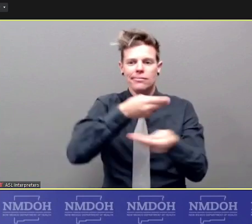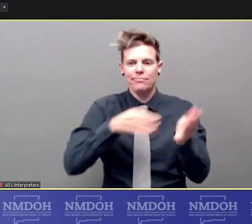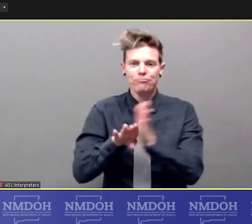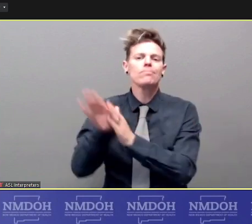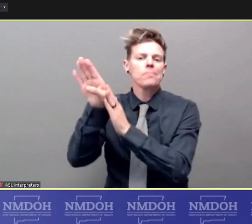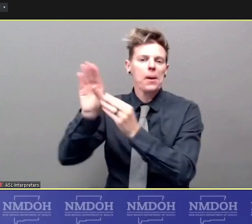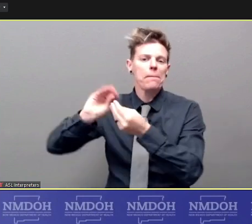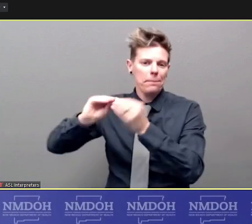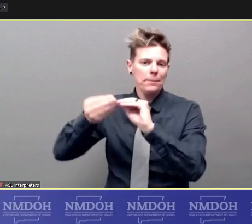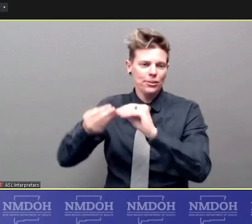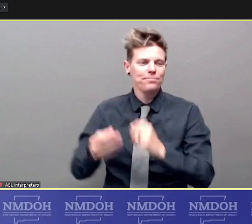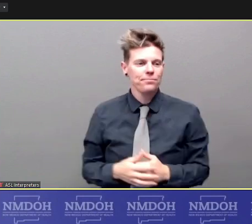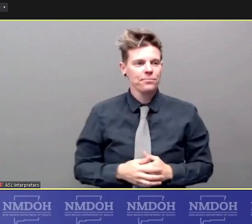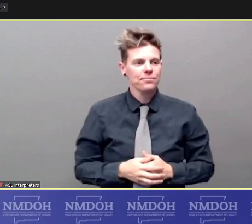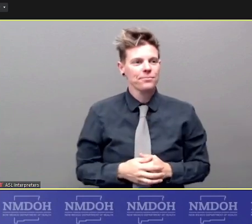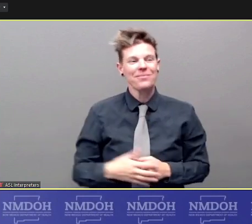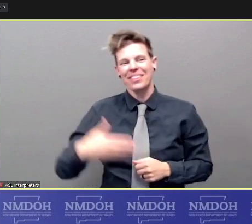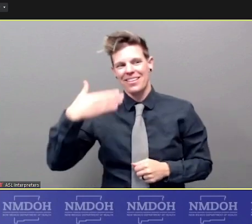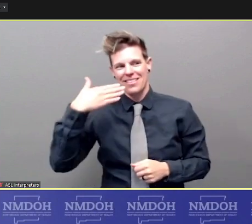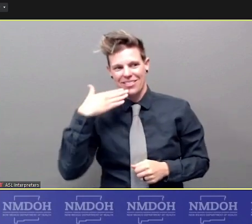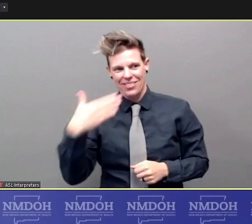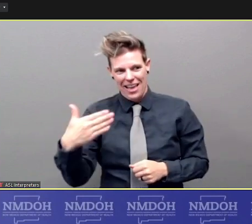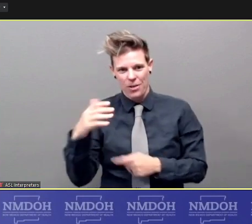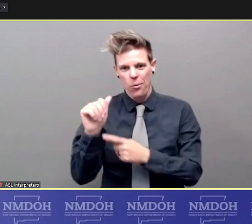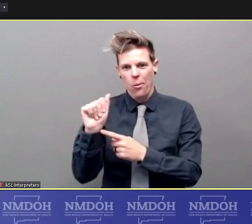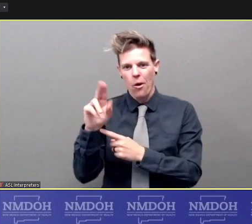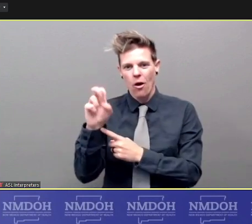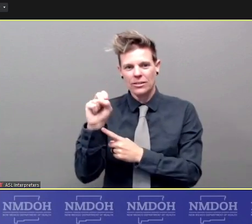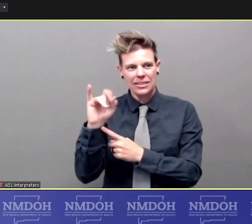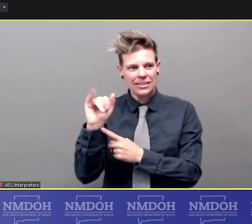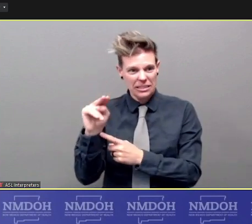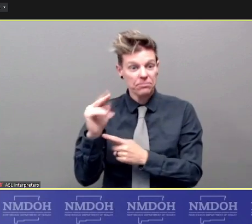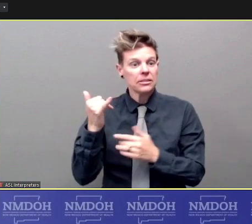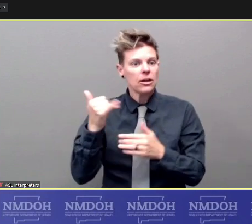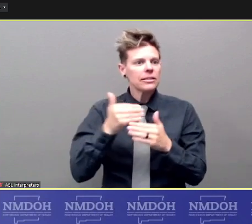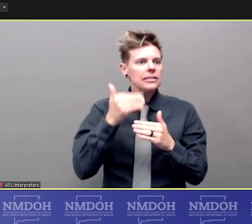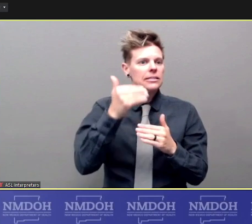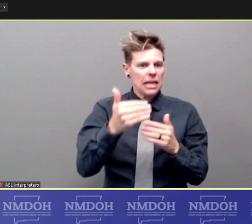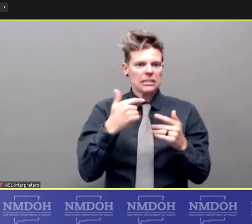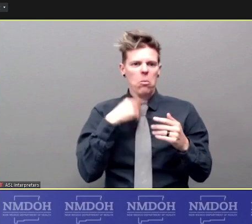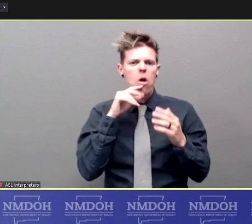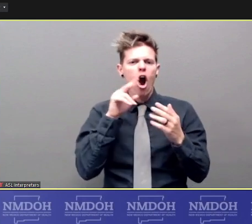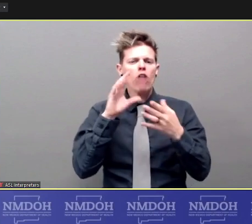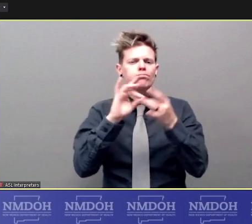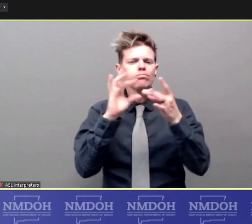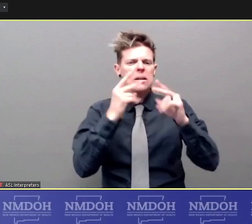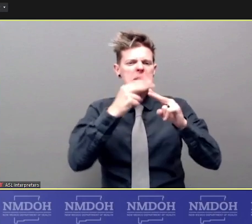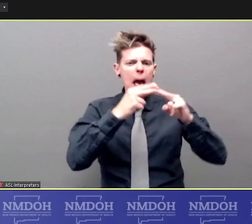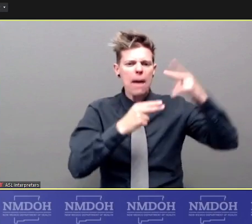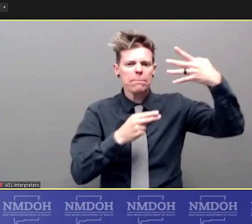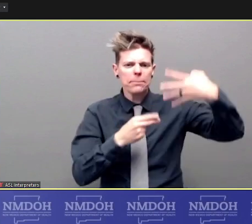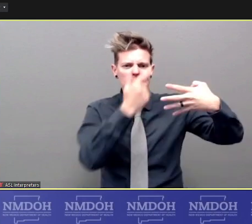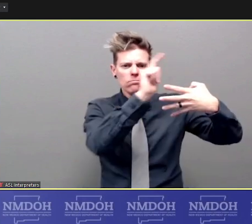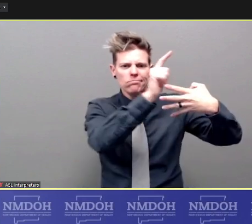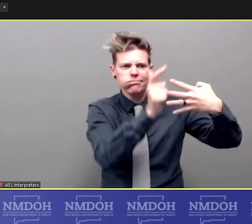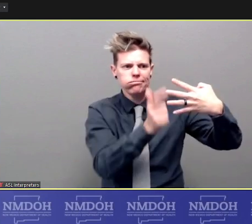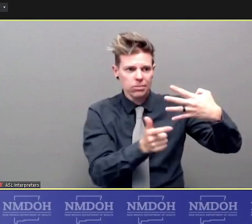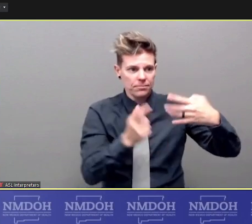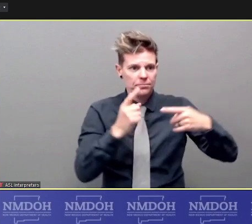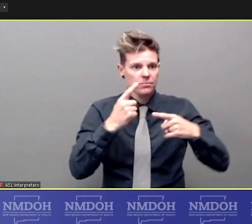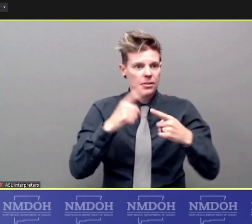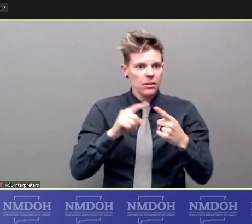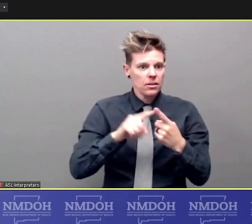All right, thank you, Austin. Next, I'm going to read a question aloud from Marian Todd. She's